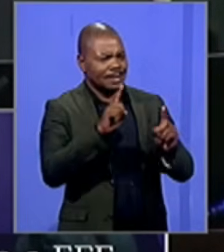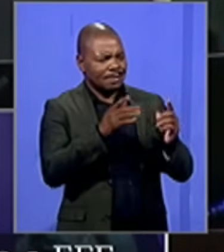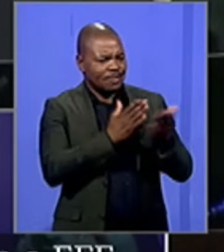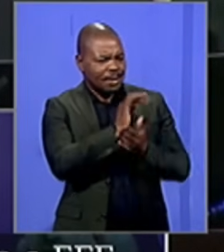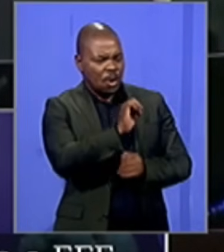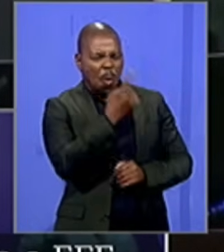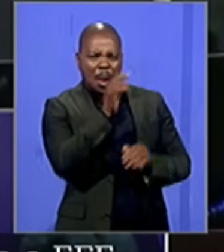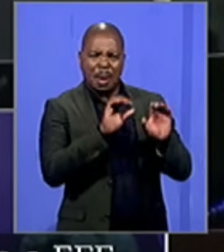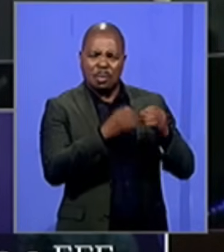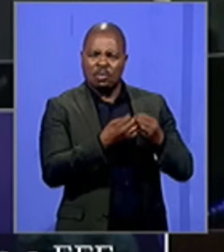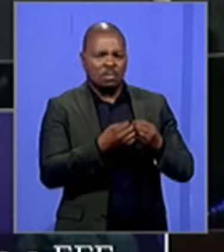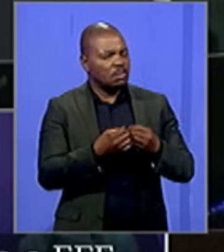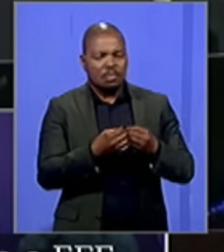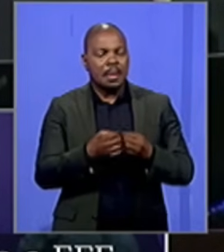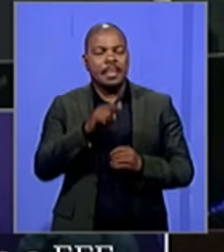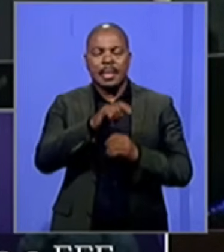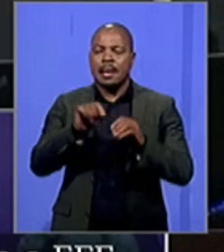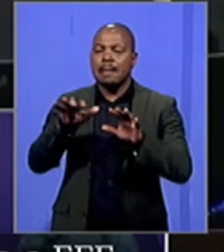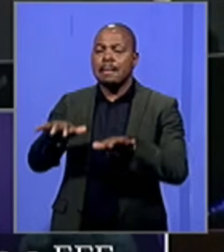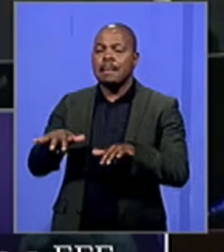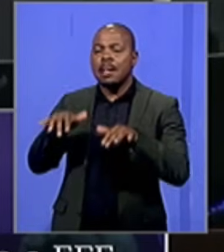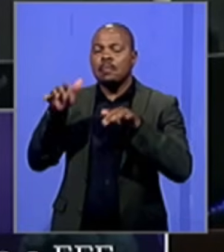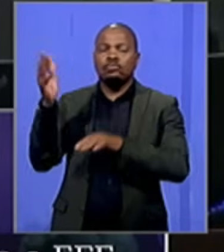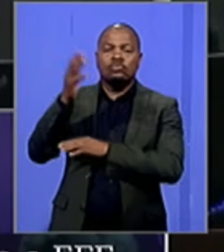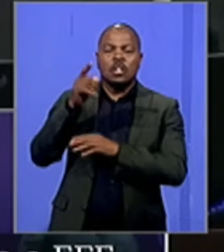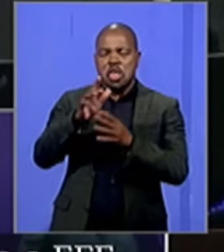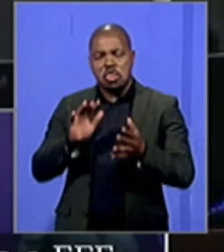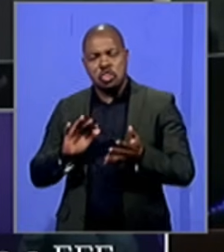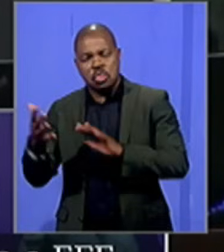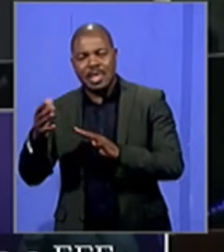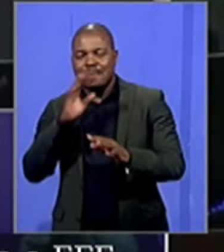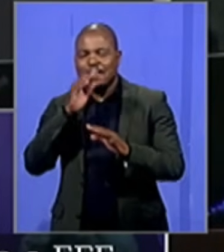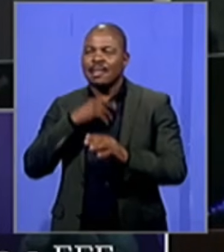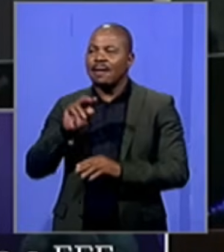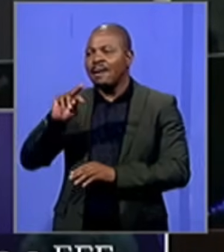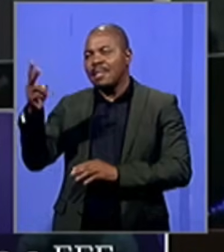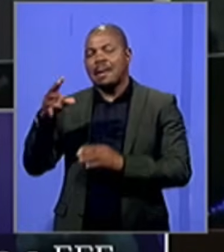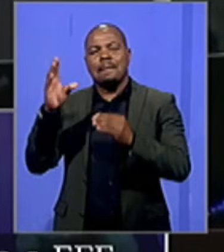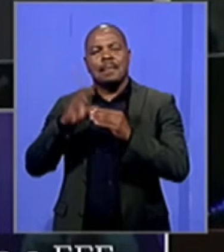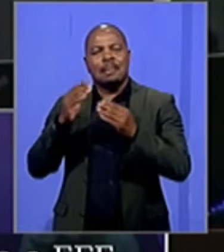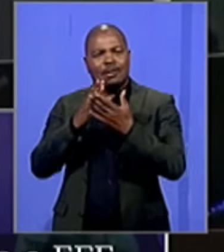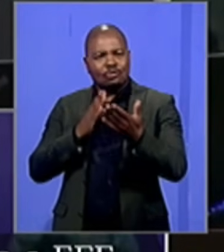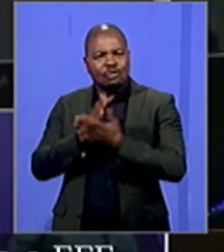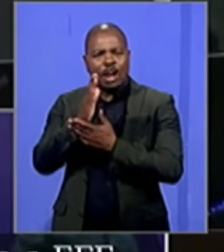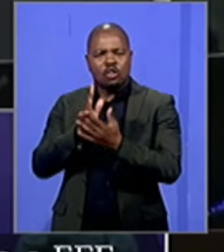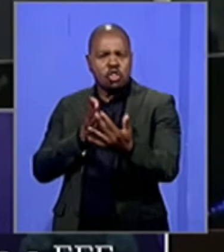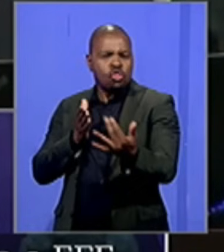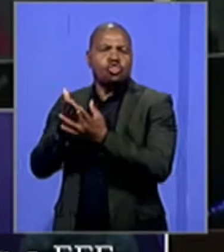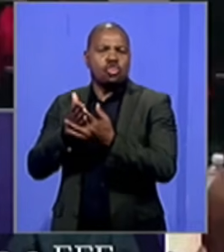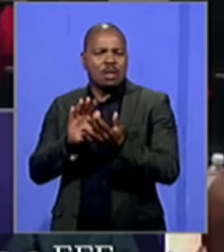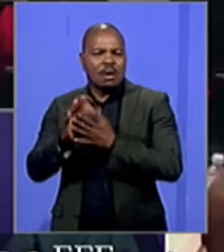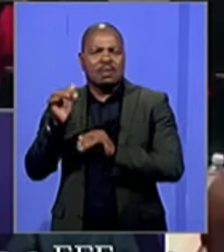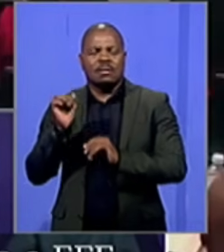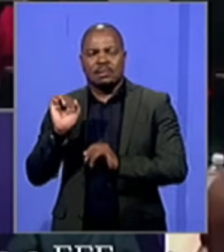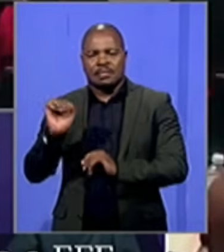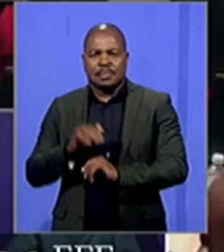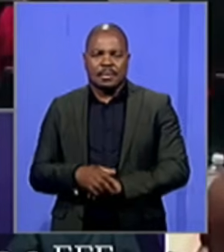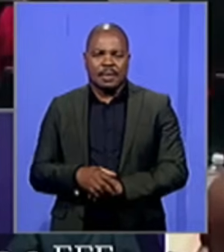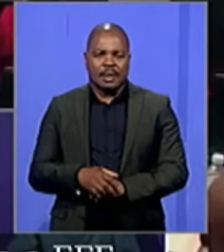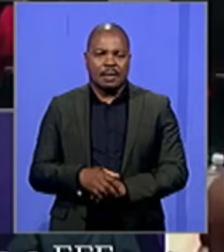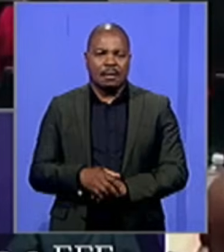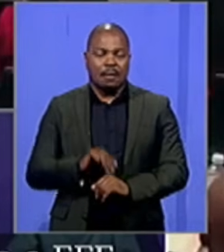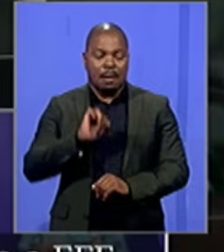The disruption of SONA impedes and interferes with the rights of all other members who enjoy that right. In our